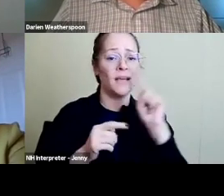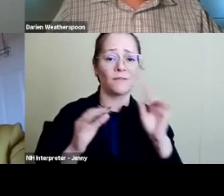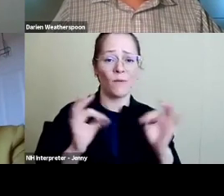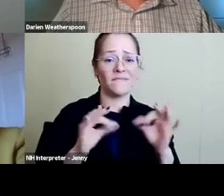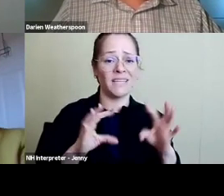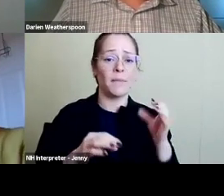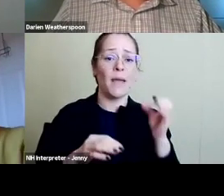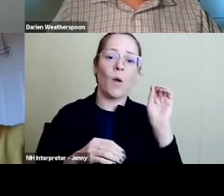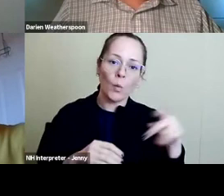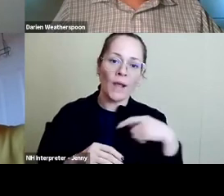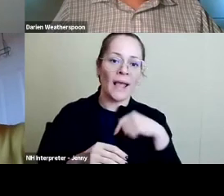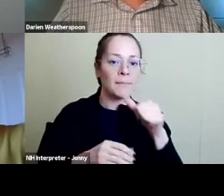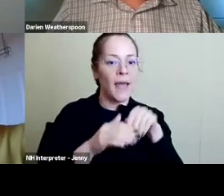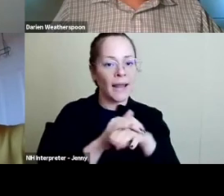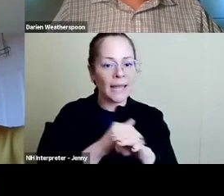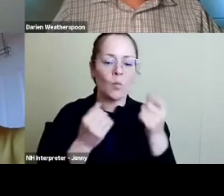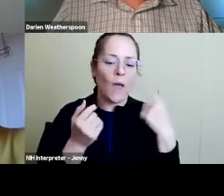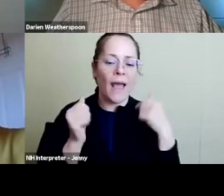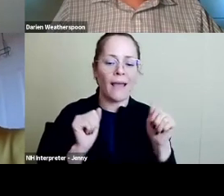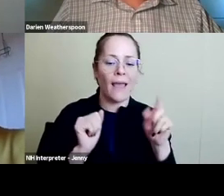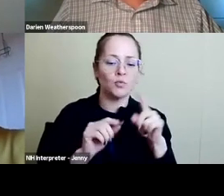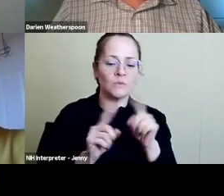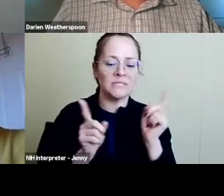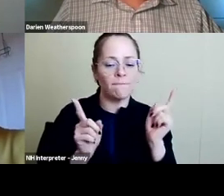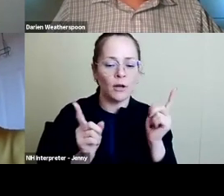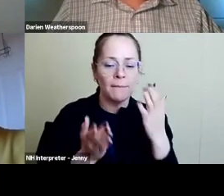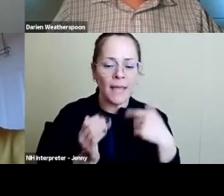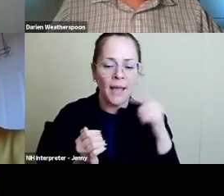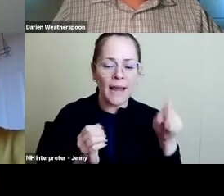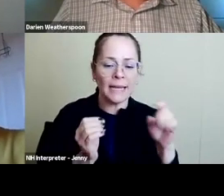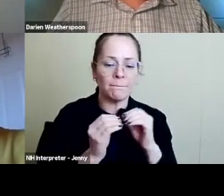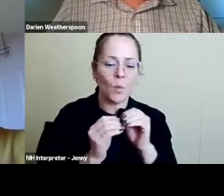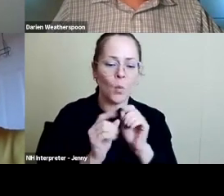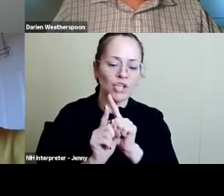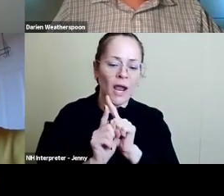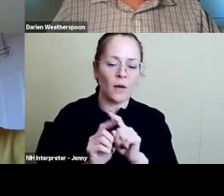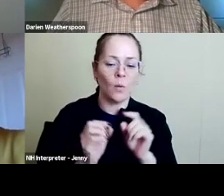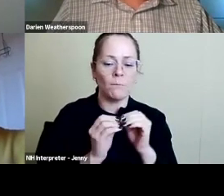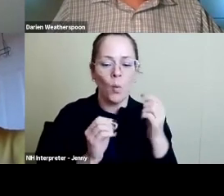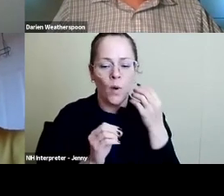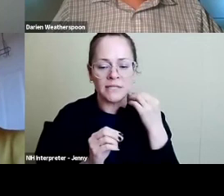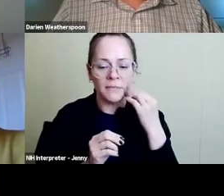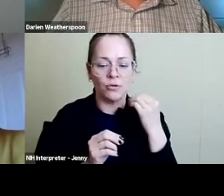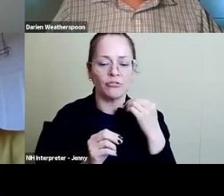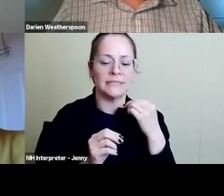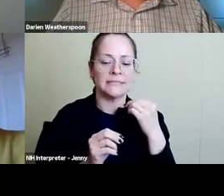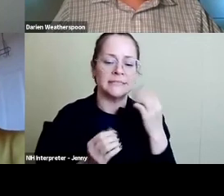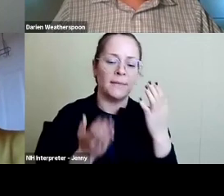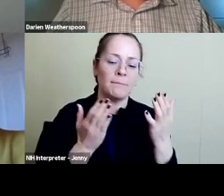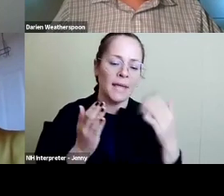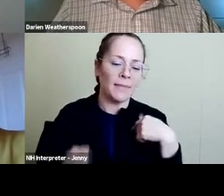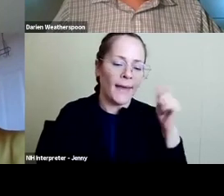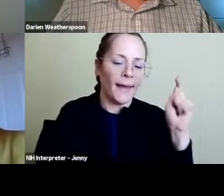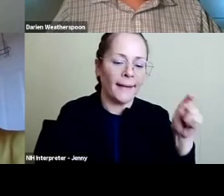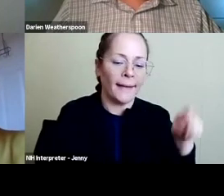in yet. What can I do differently? Maybe I need more shadowing. Maybe I need more experiences. Maybe I need to, you